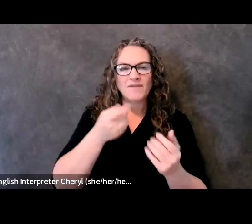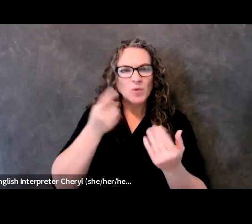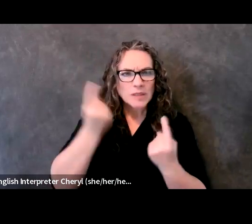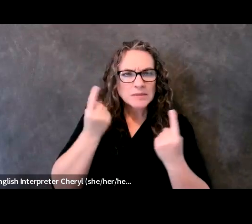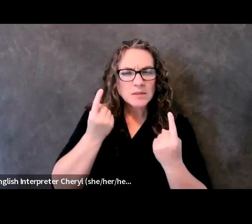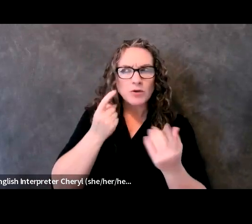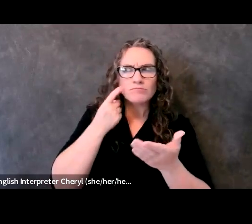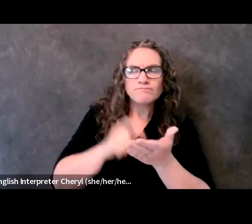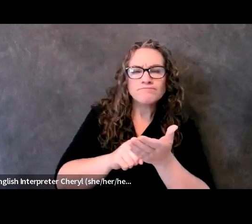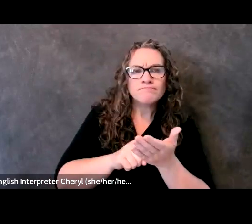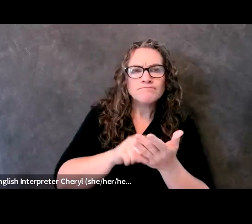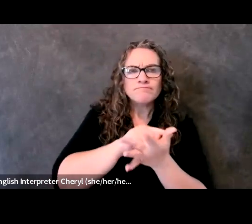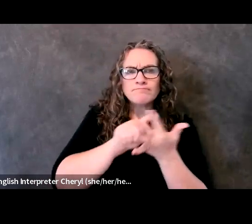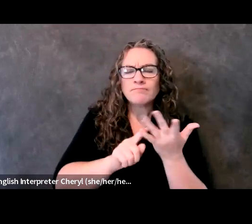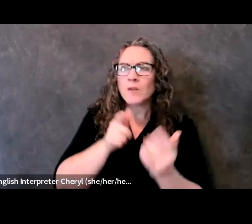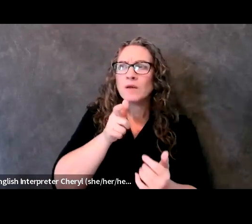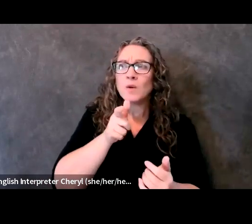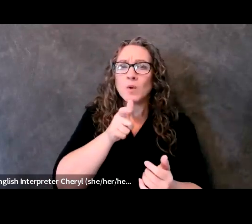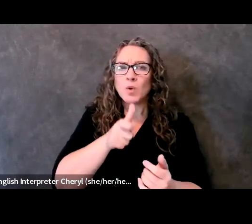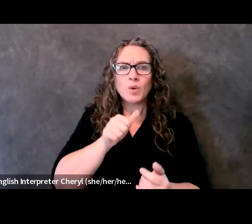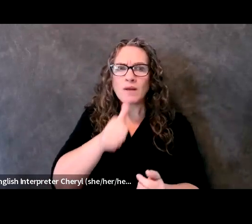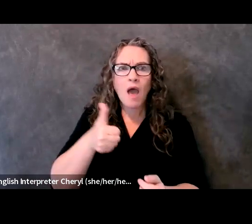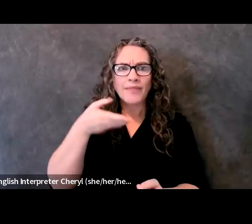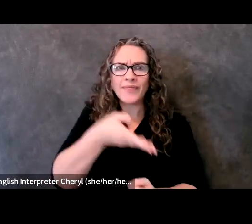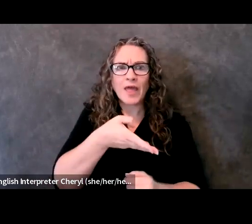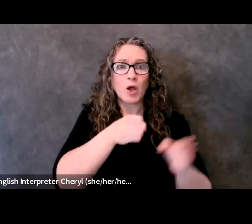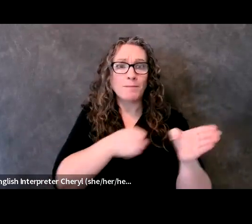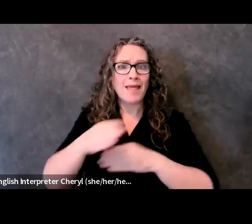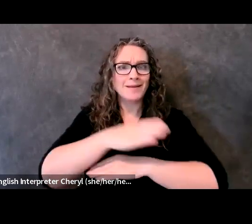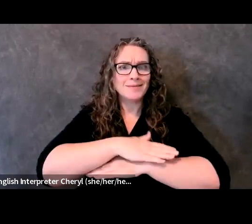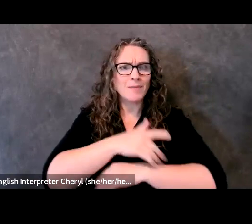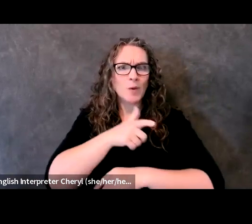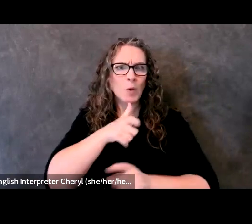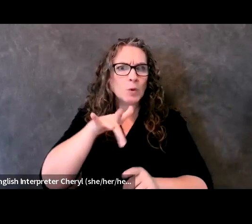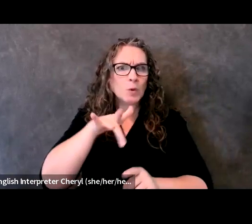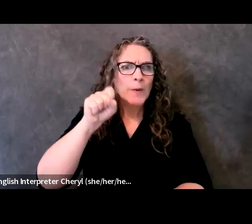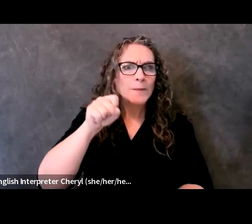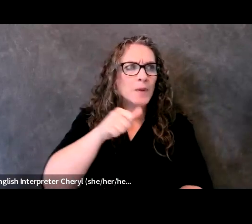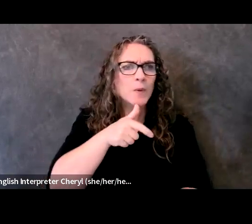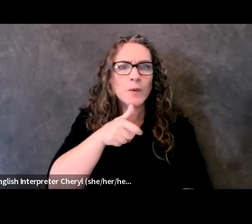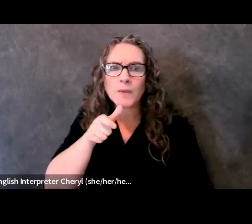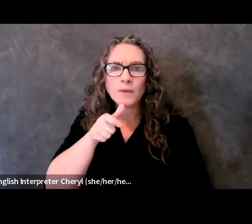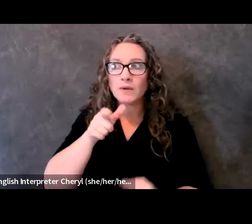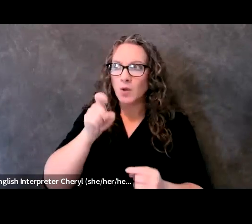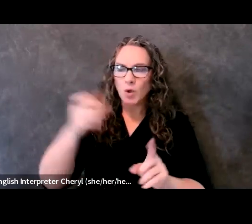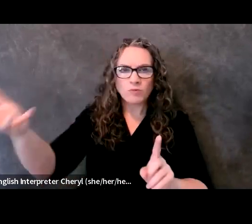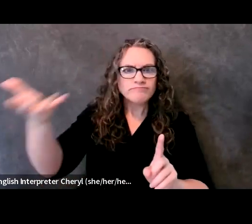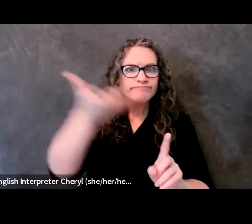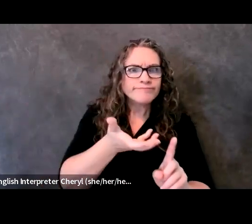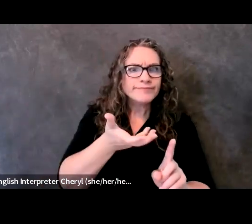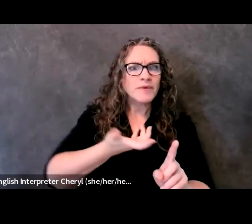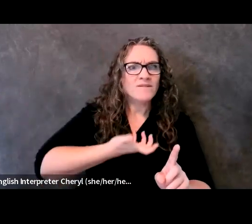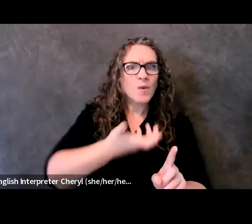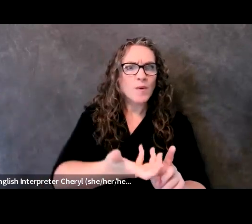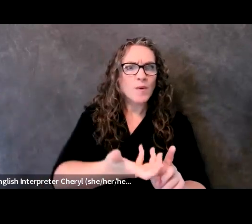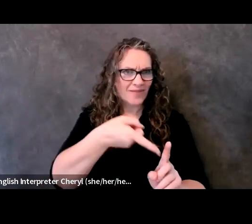who is missing at the planning table, who needs a voice as well, so we could be able to identify the solutions